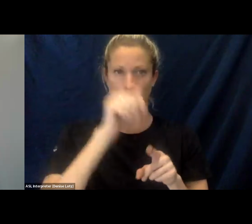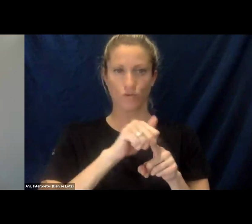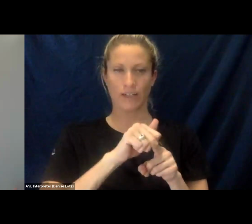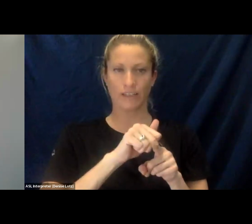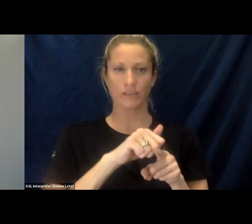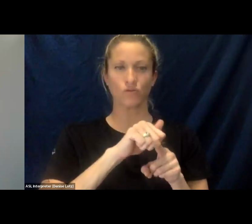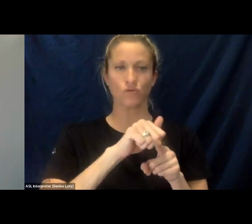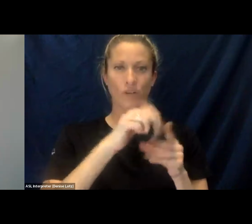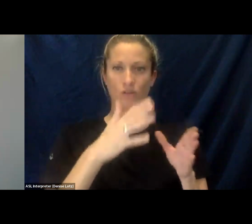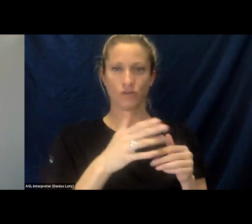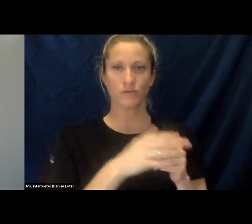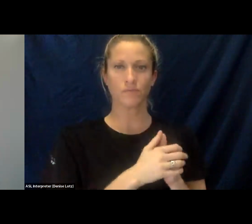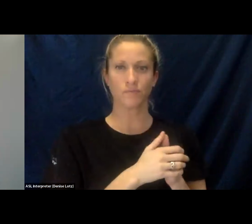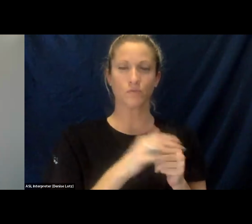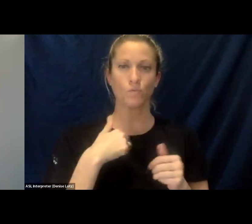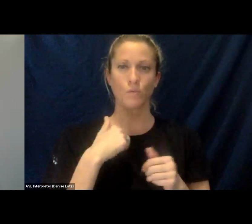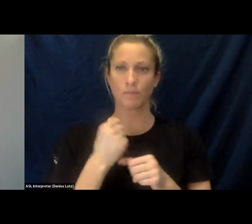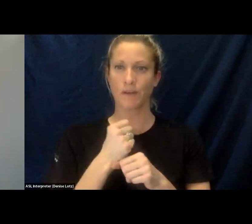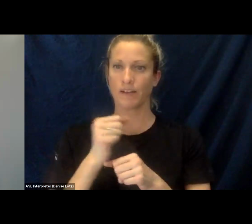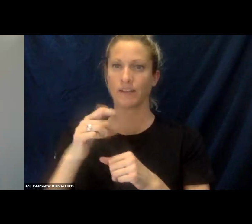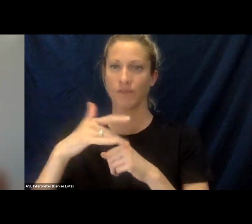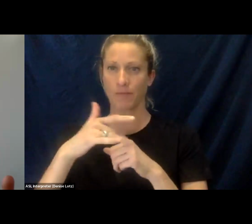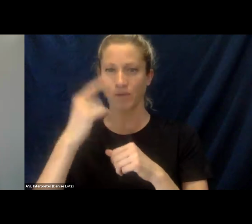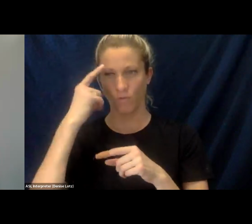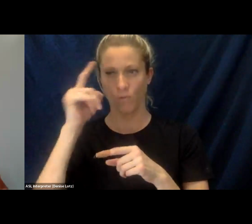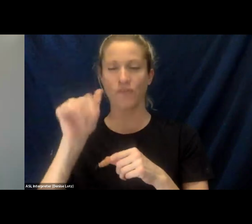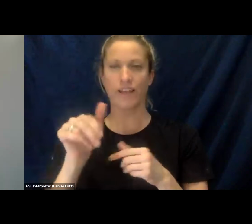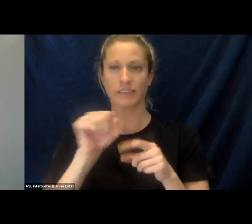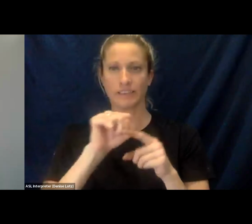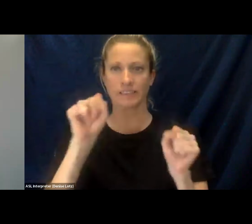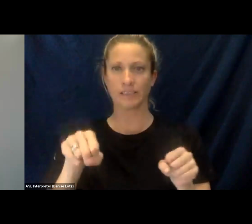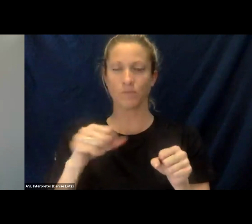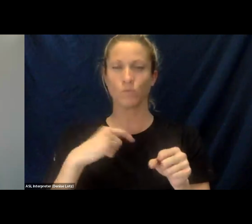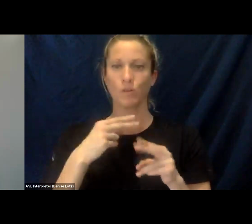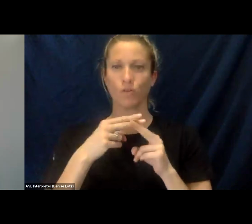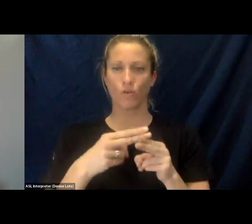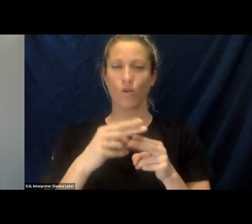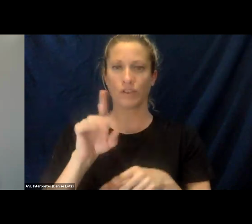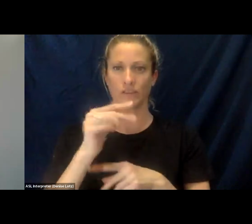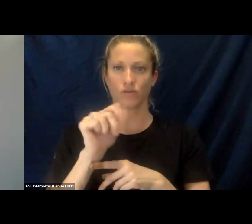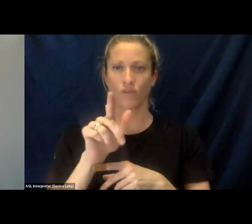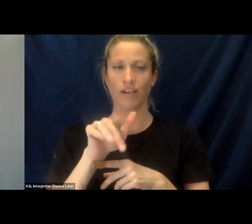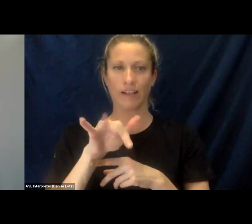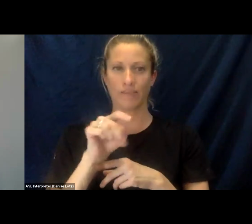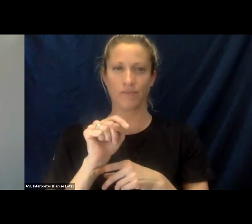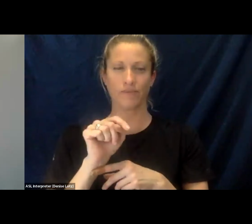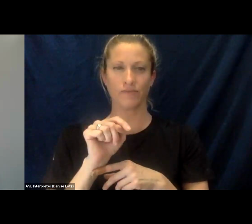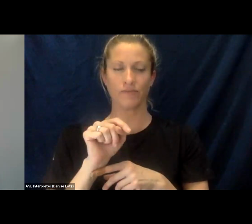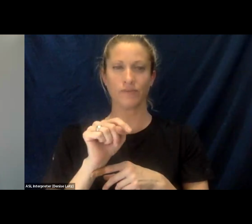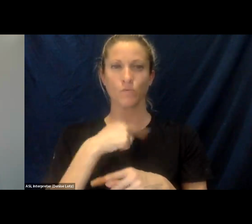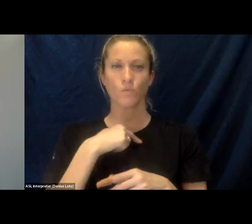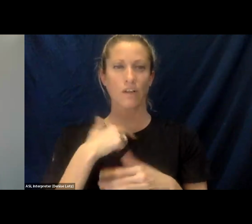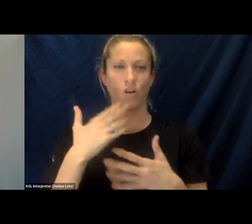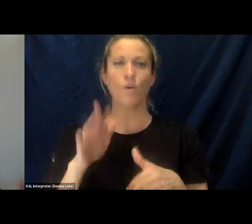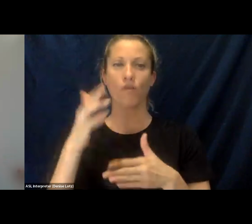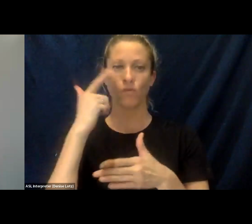trainers, and we've made it available on a learning management system. So we call it Digital Lift, and we're offering it to some of our partners